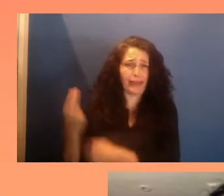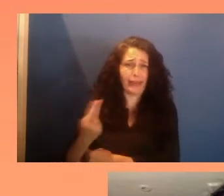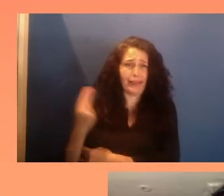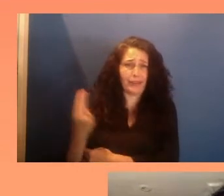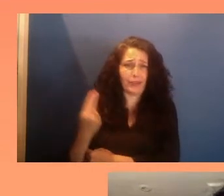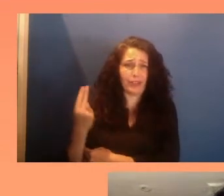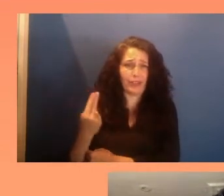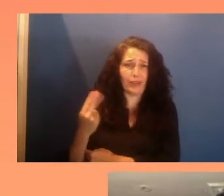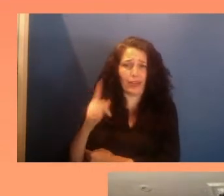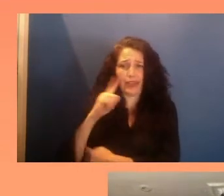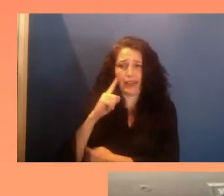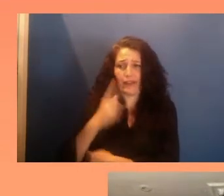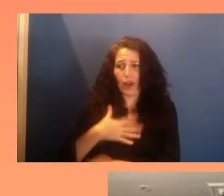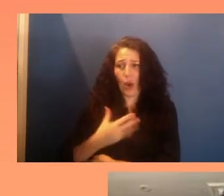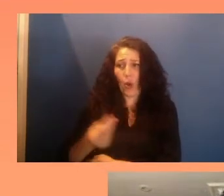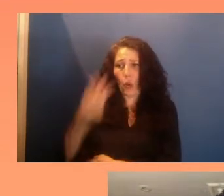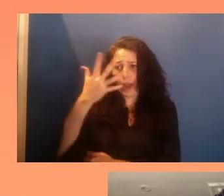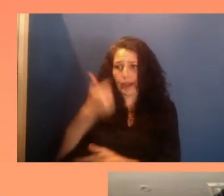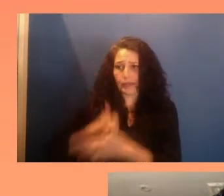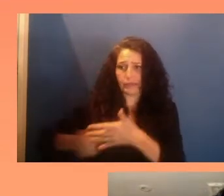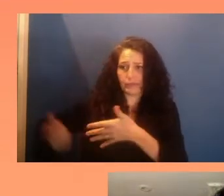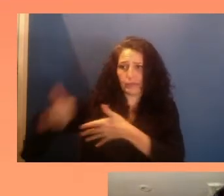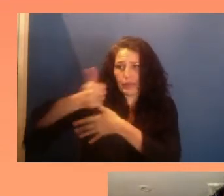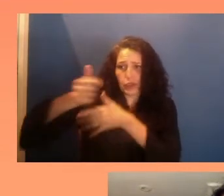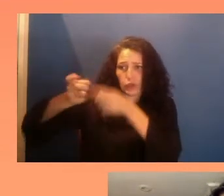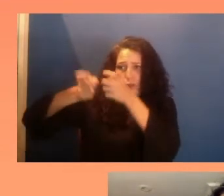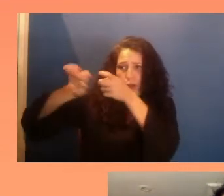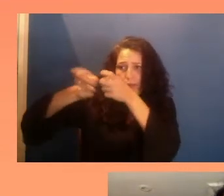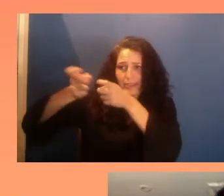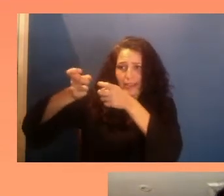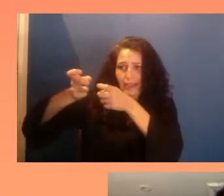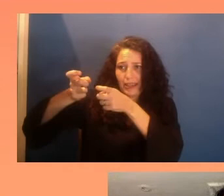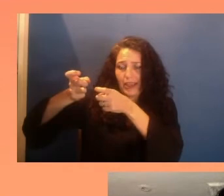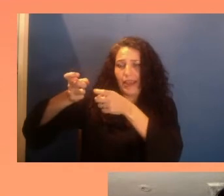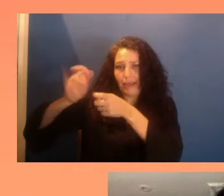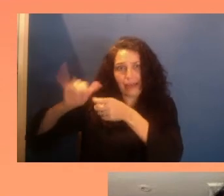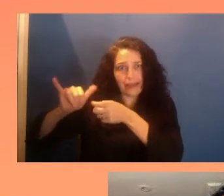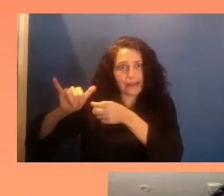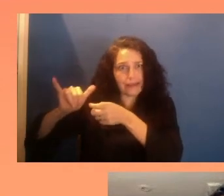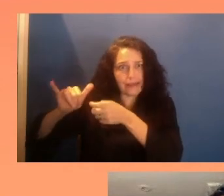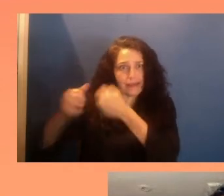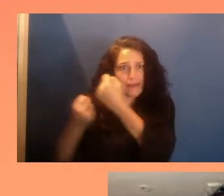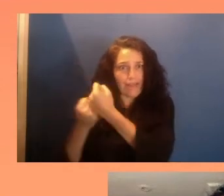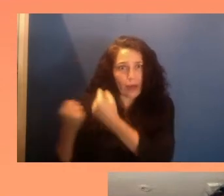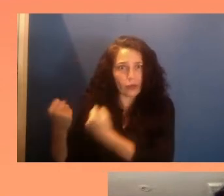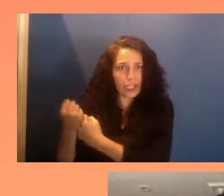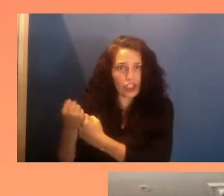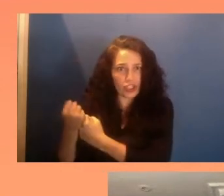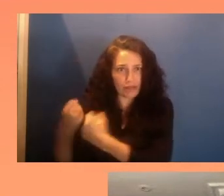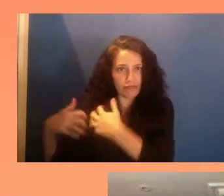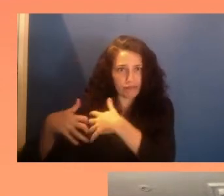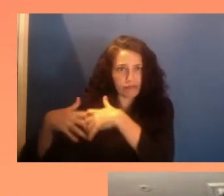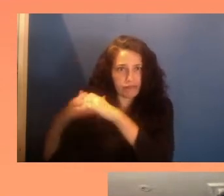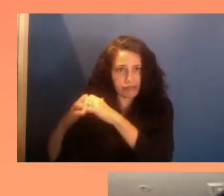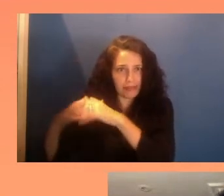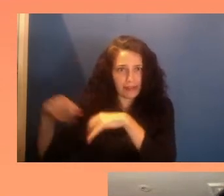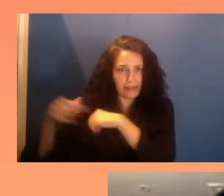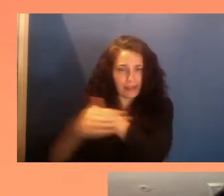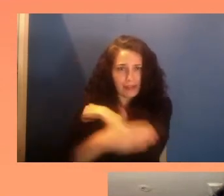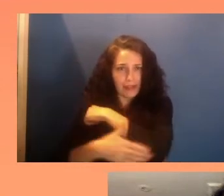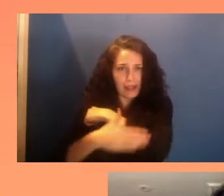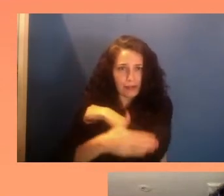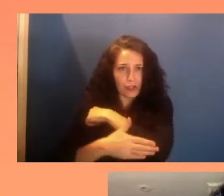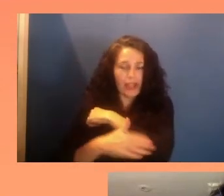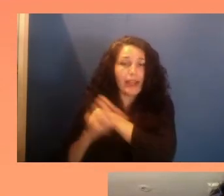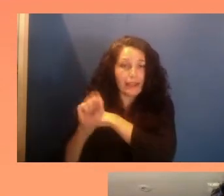anti-Blackness, that is the foundation of this country. So this is an issue that obviously, again, it's a microcosm of